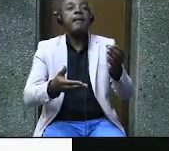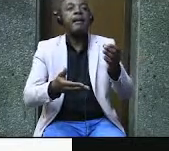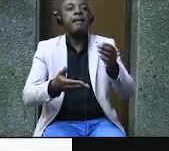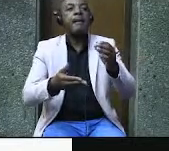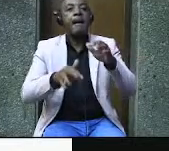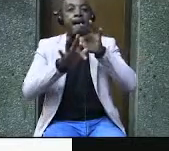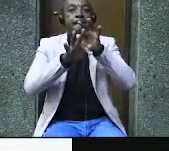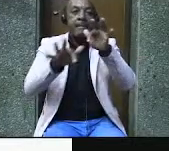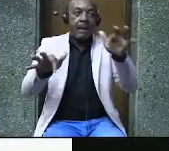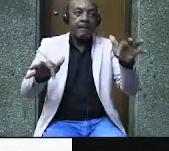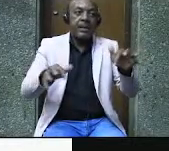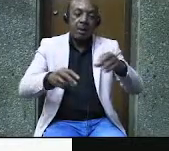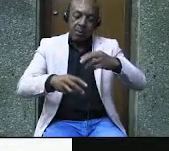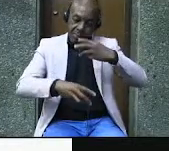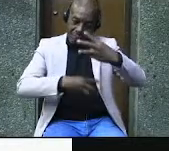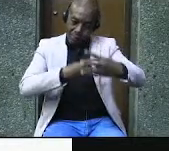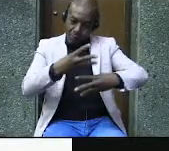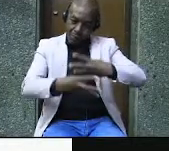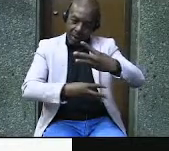purposes. So,